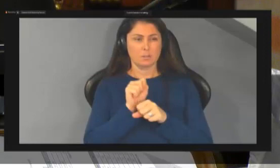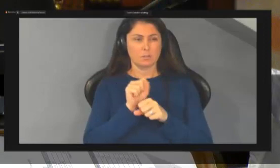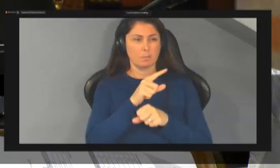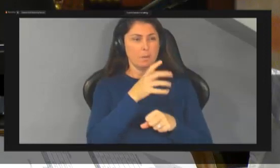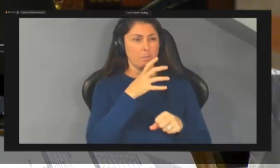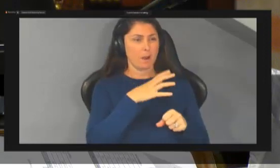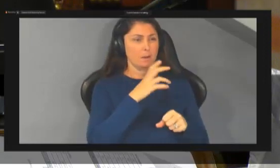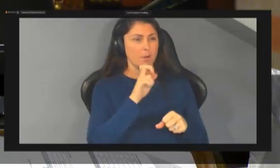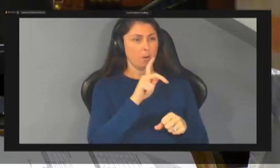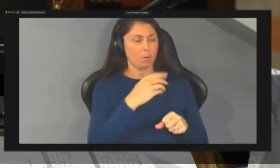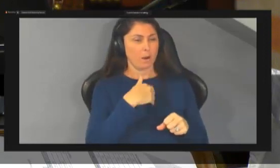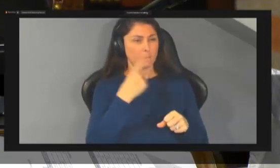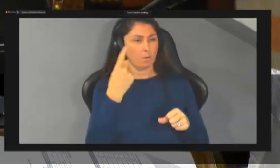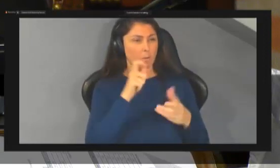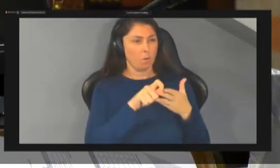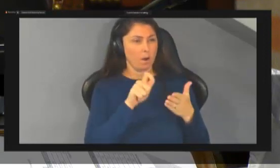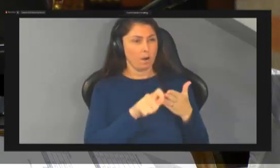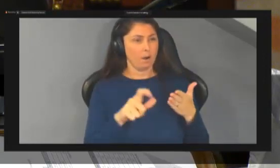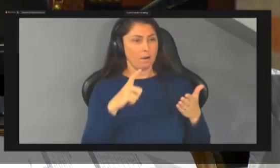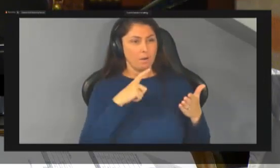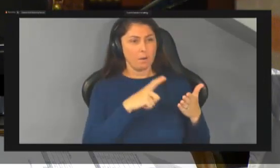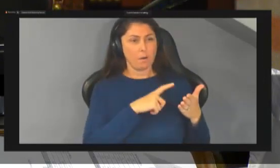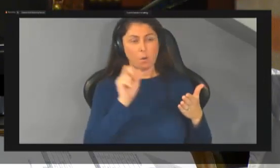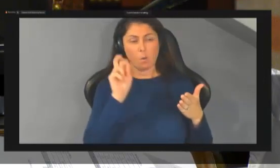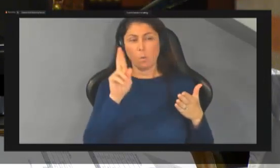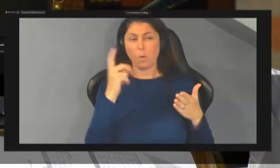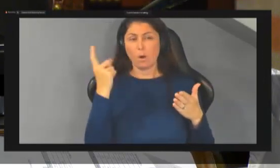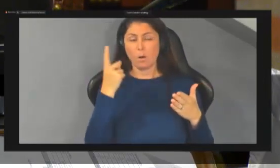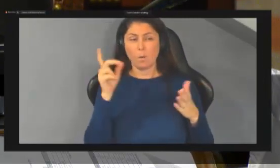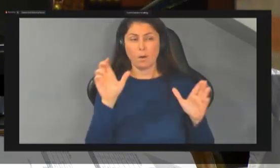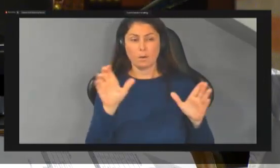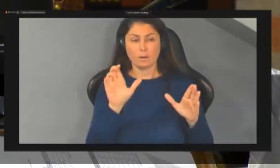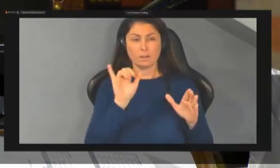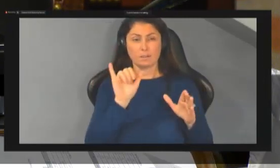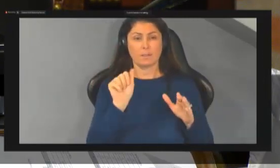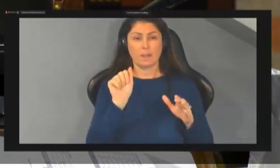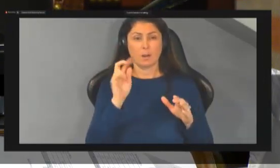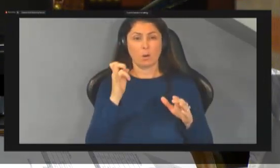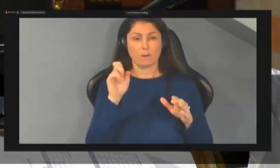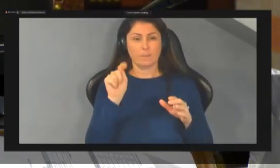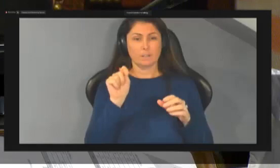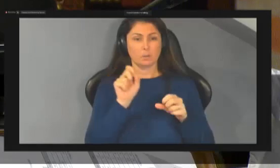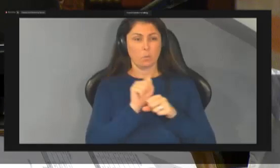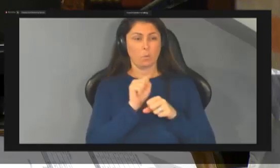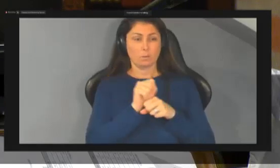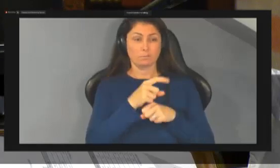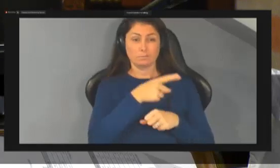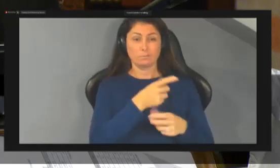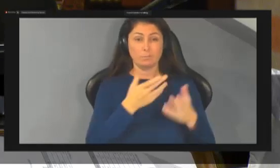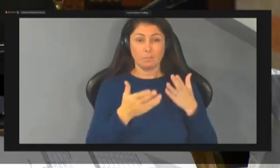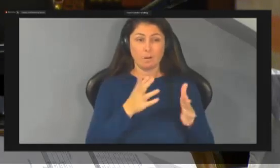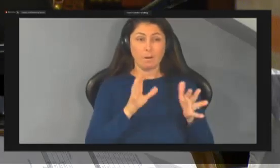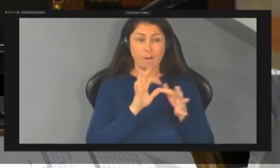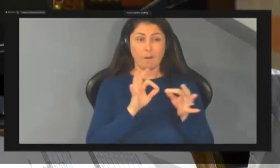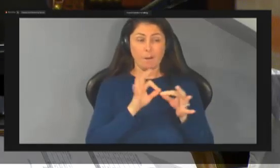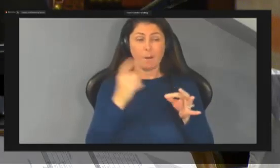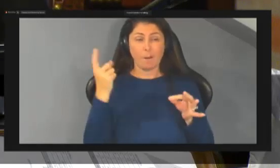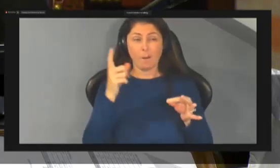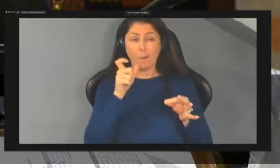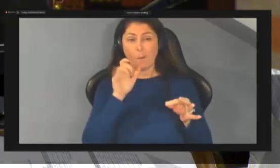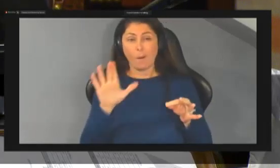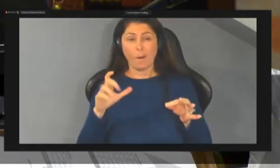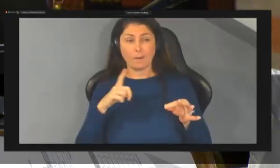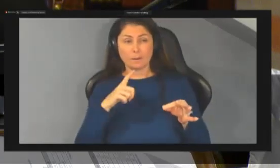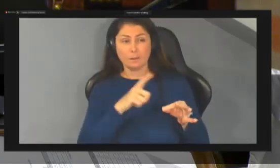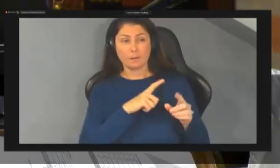we want somebody who can write legislation or if you wanted somebody who does the archivist work, council members might just say, you know, somebody who does the legislation. But